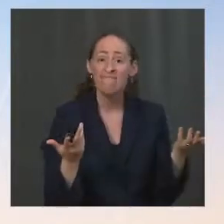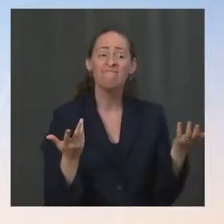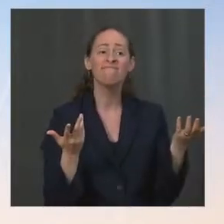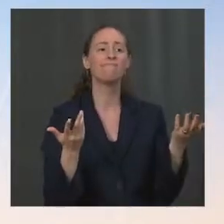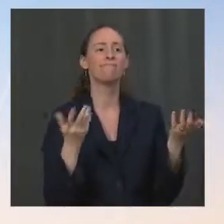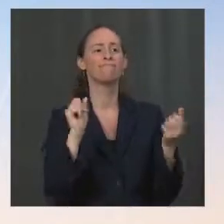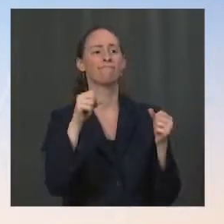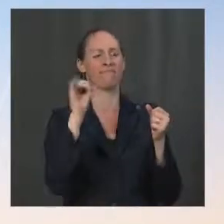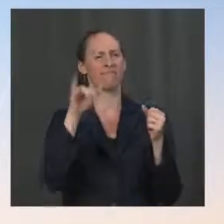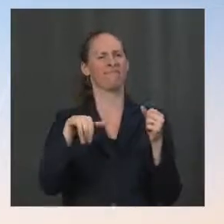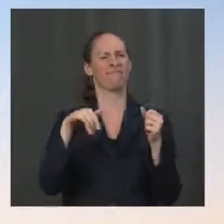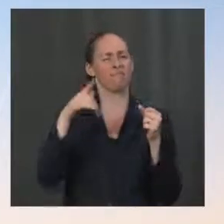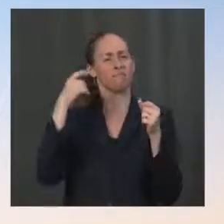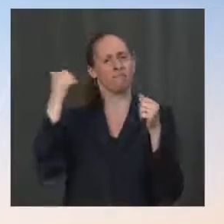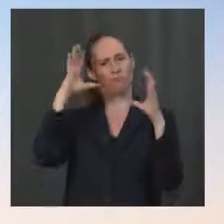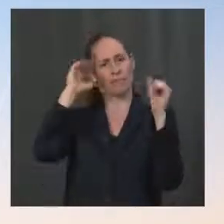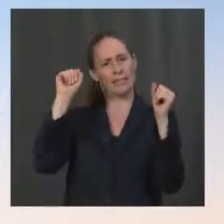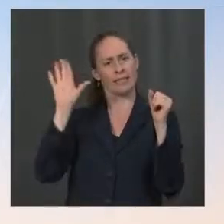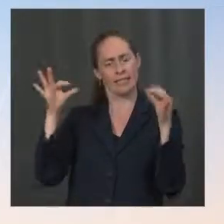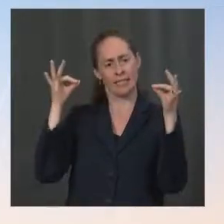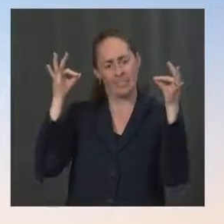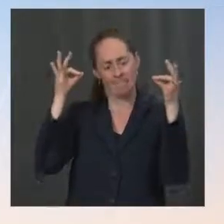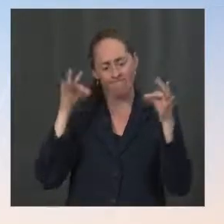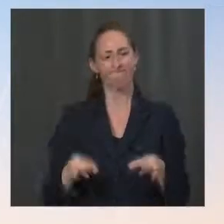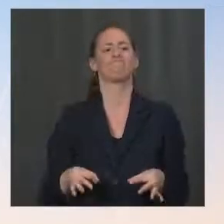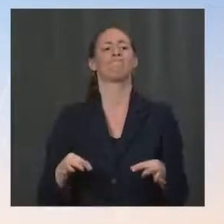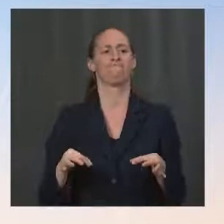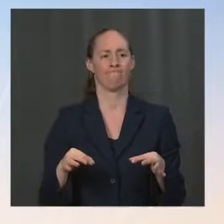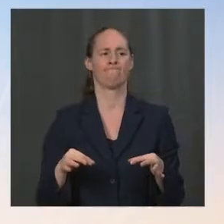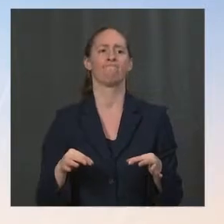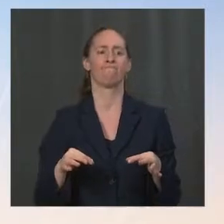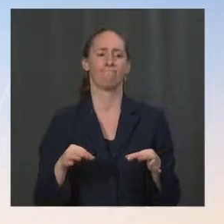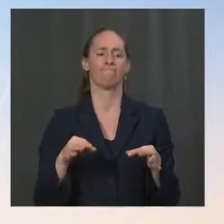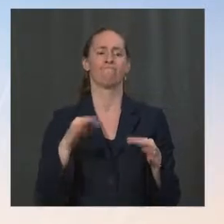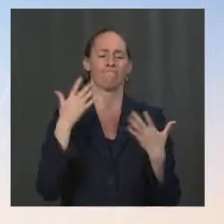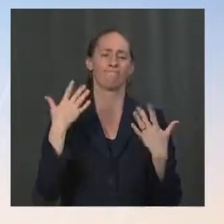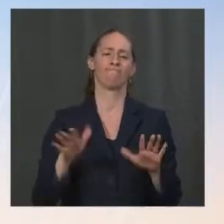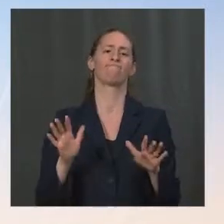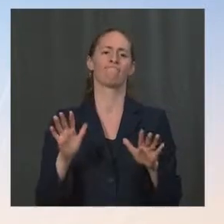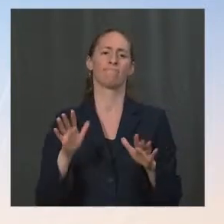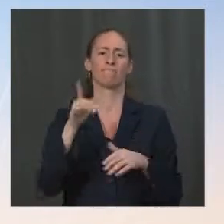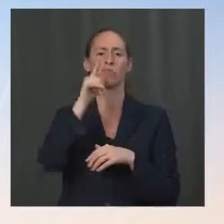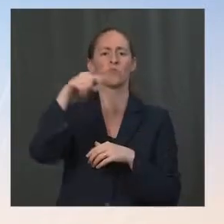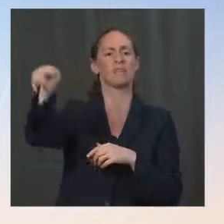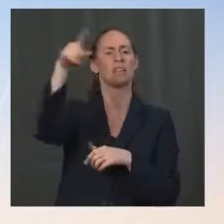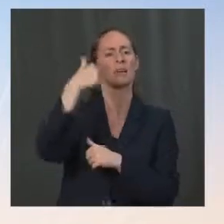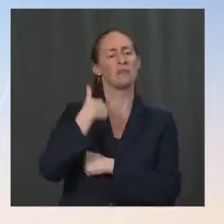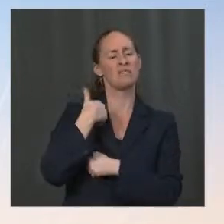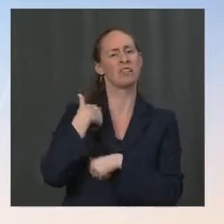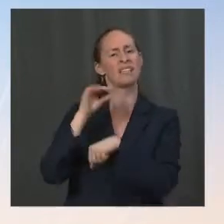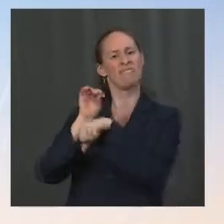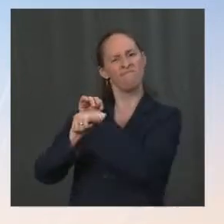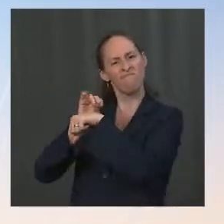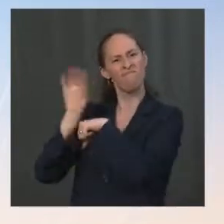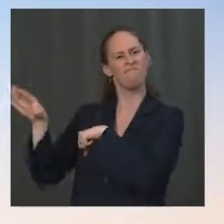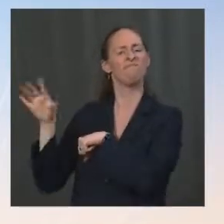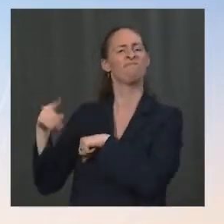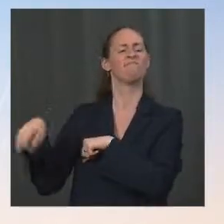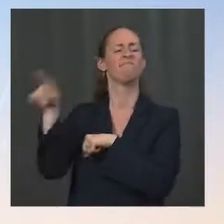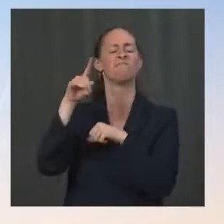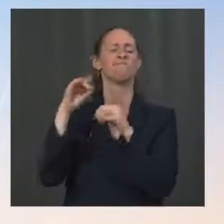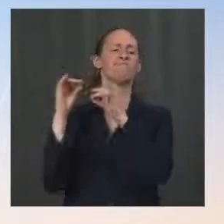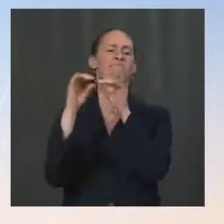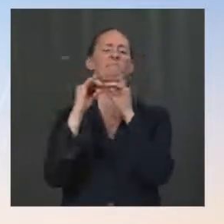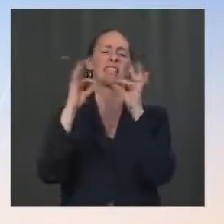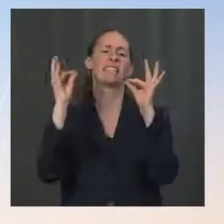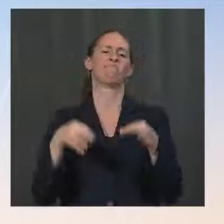chosen in coordination and based on the recommendations with his military commanders and advisors on the ground is